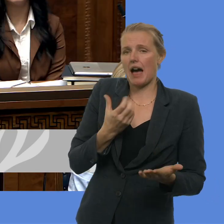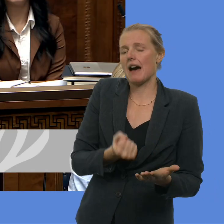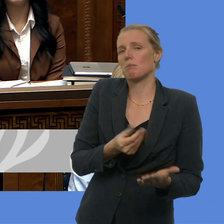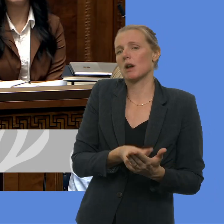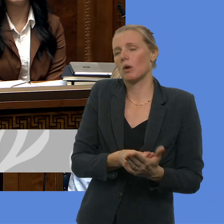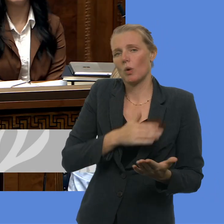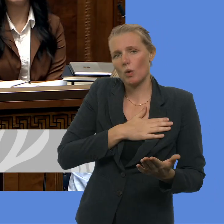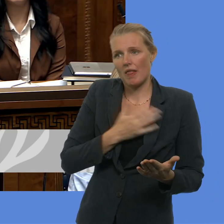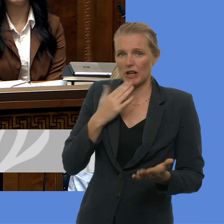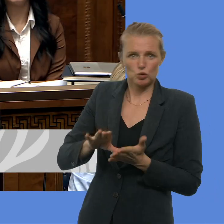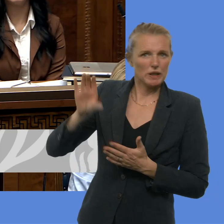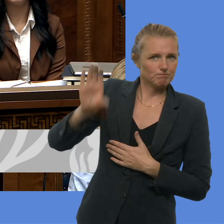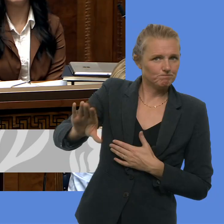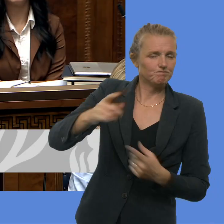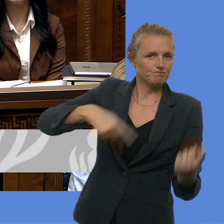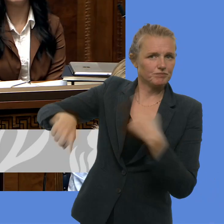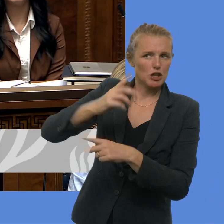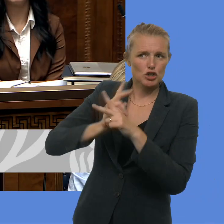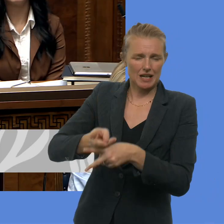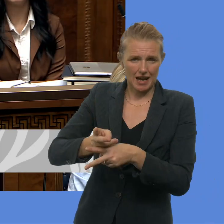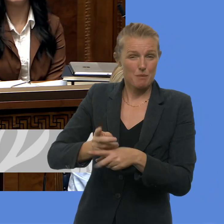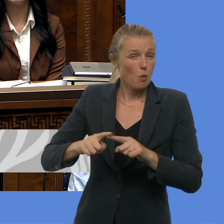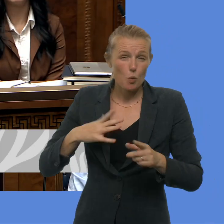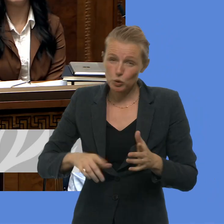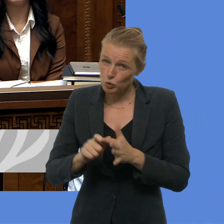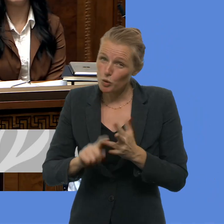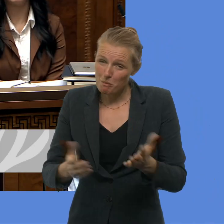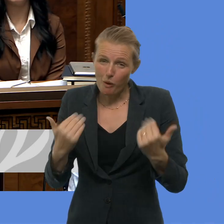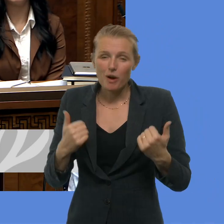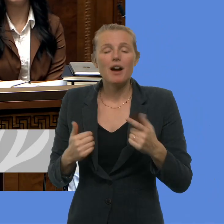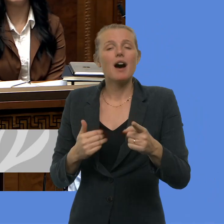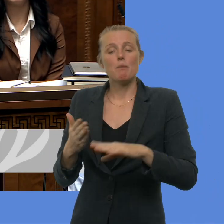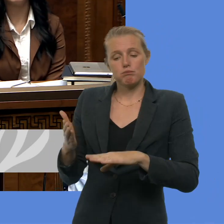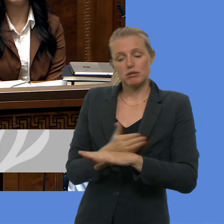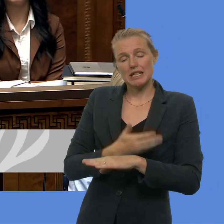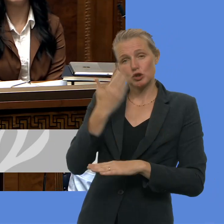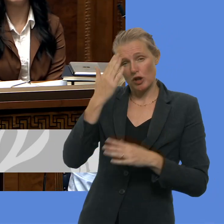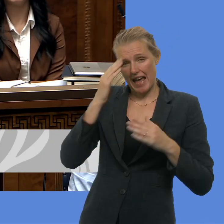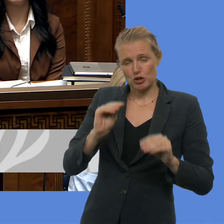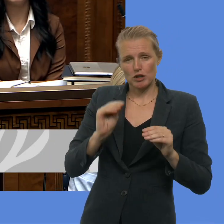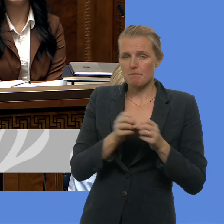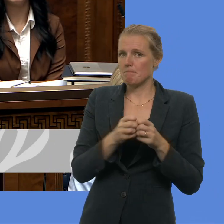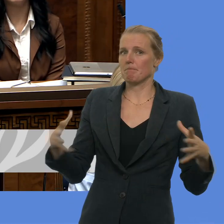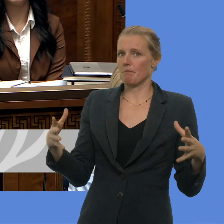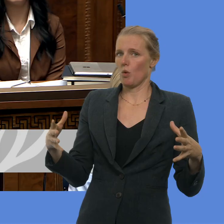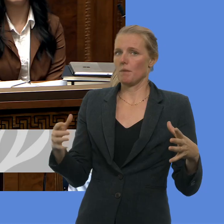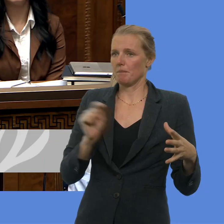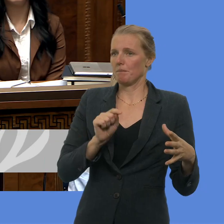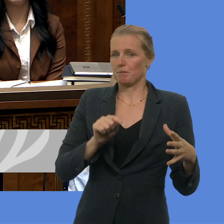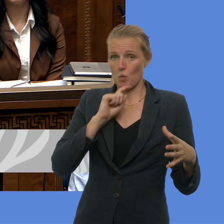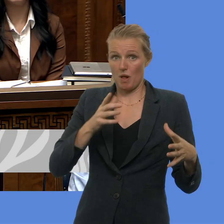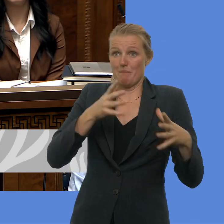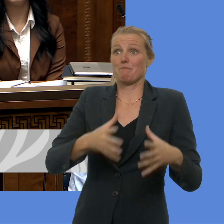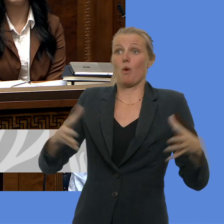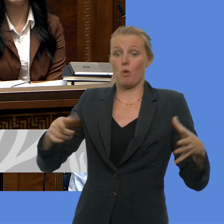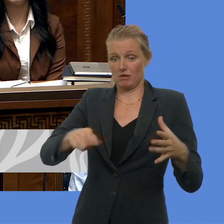board. But we want to do more. We've obviously expanded the preschool education, and that's going to be expanded even more